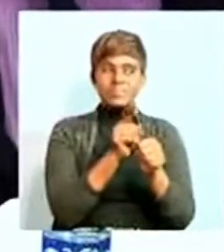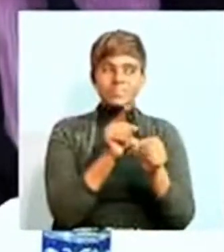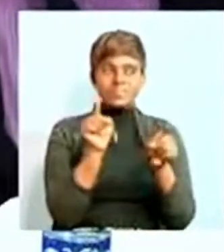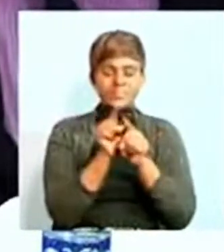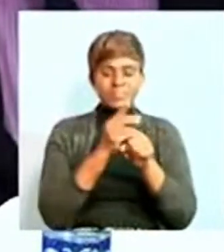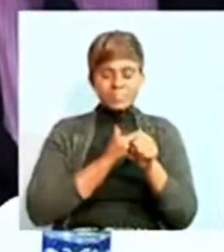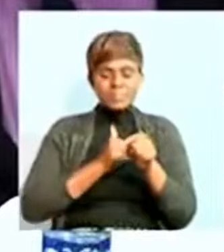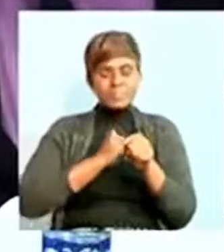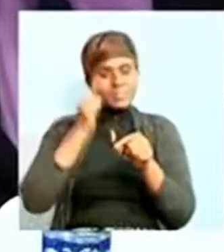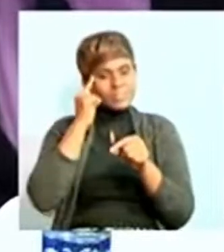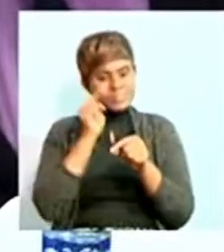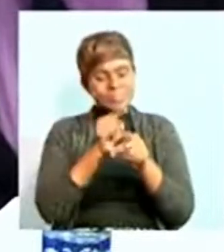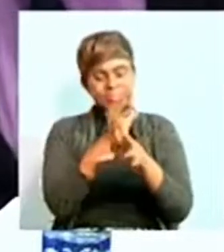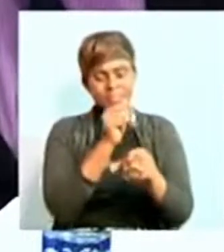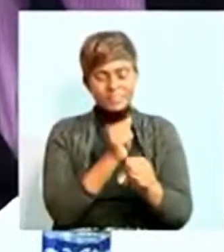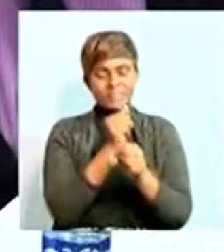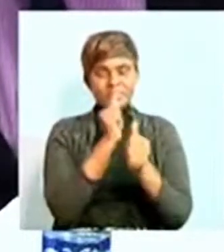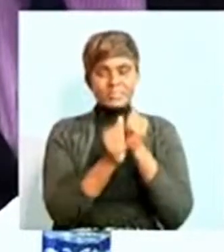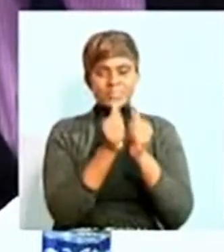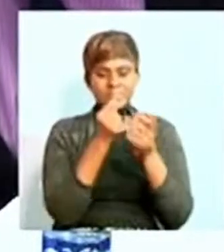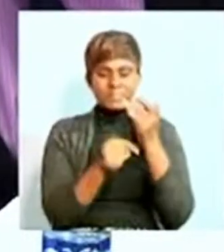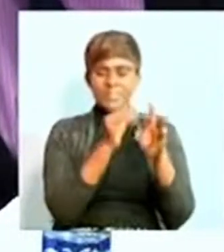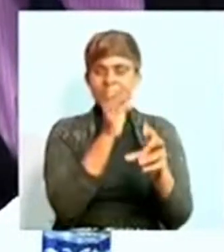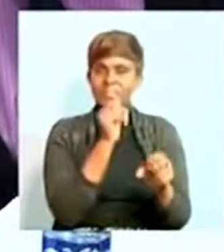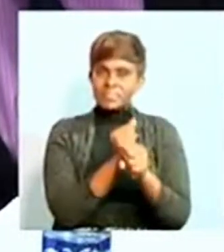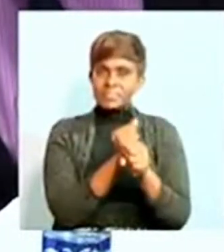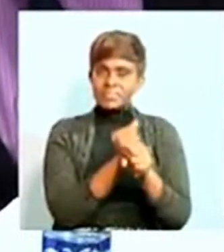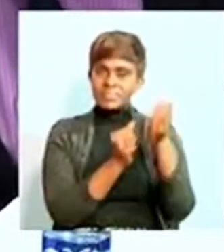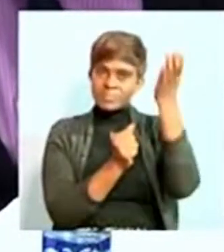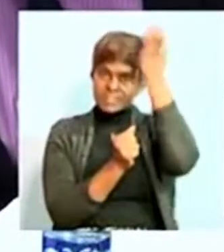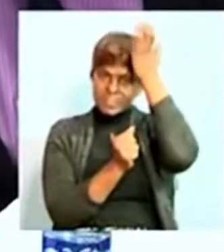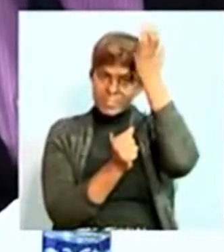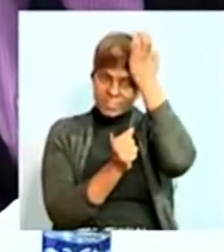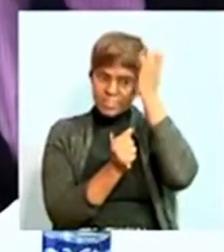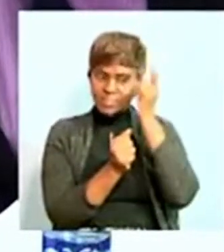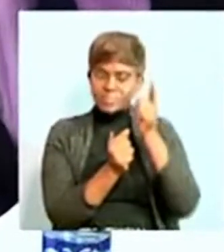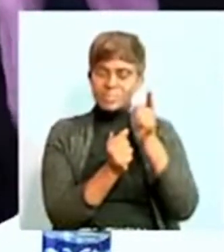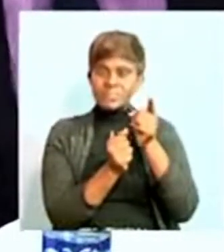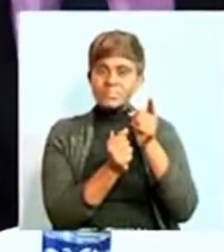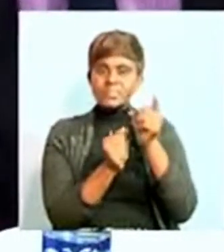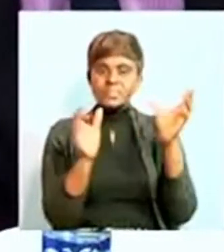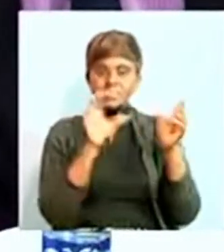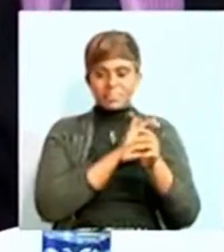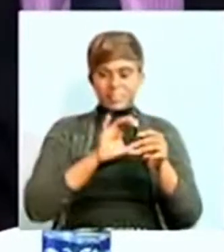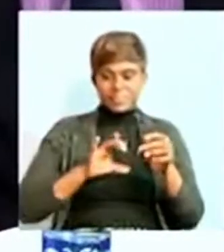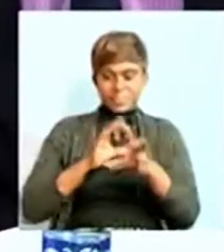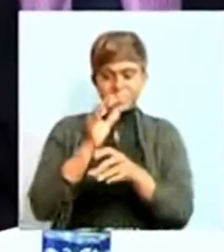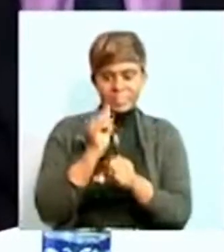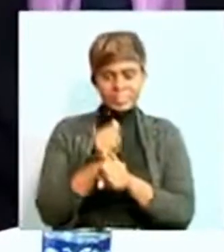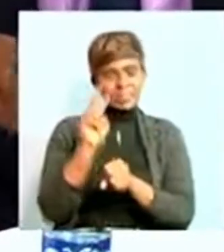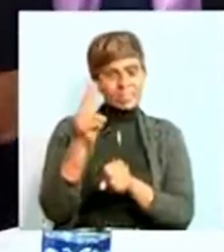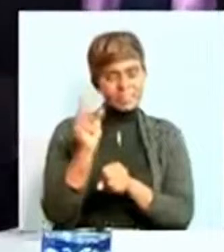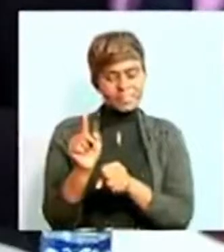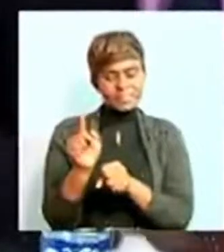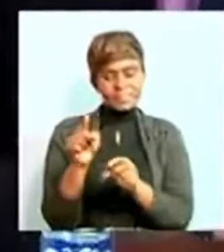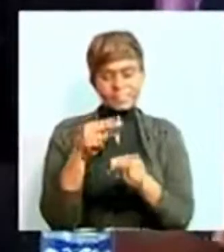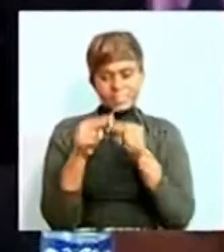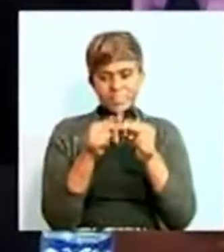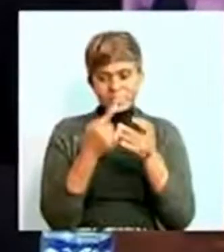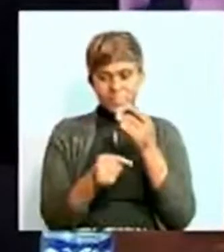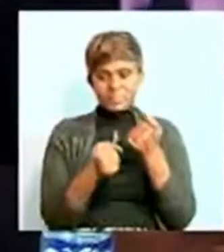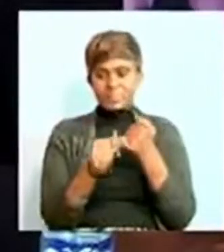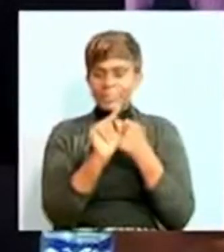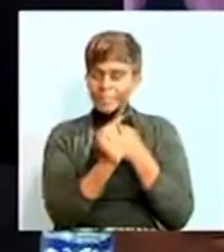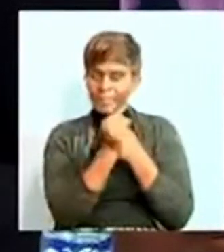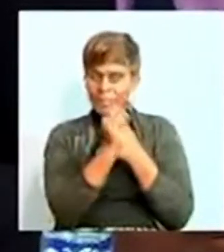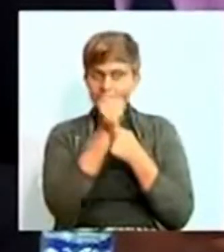I think a receipt that was actually the date that the company receipted was 2nd. So meaning the